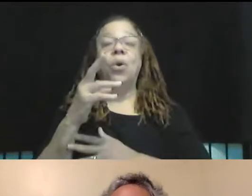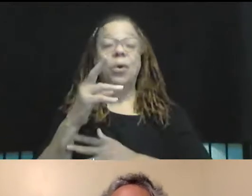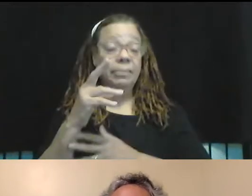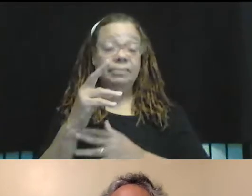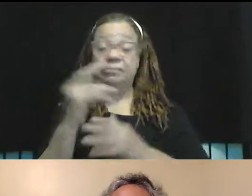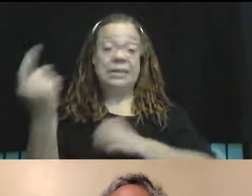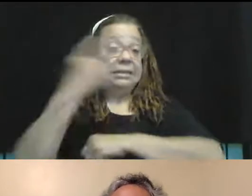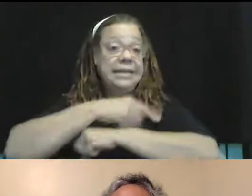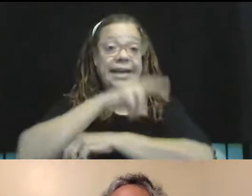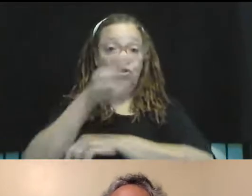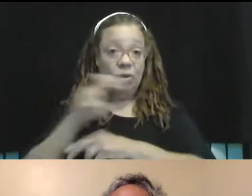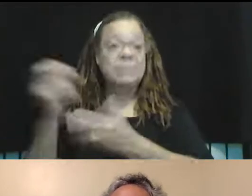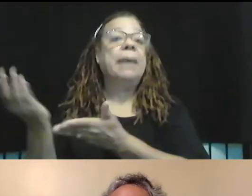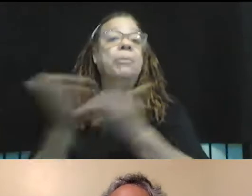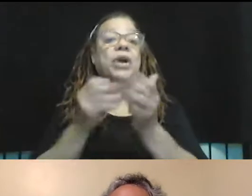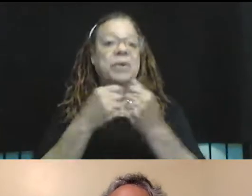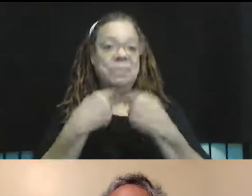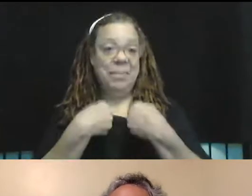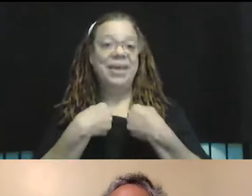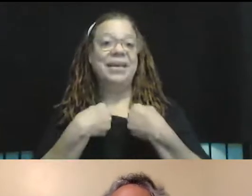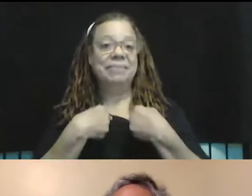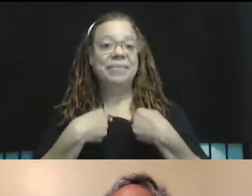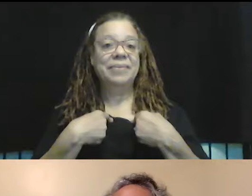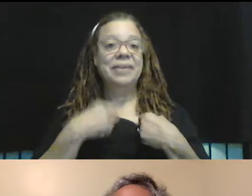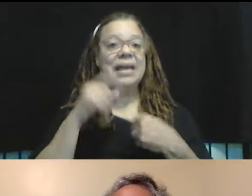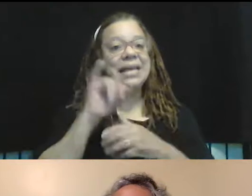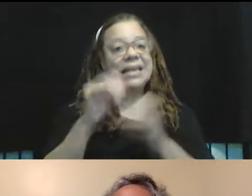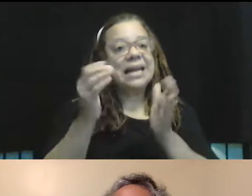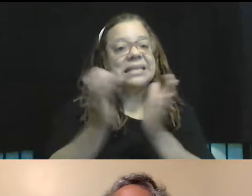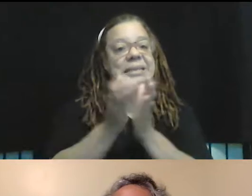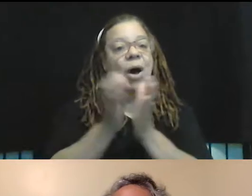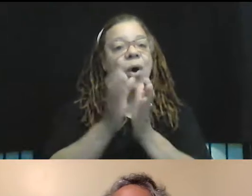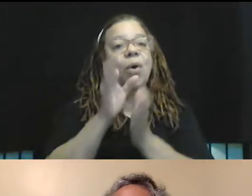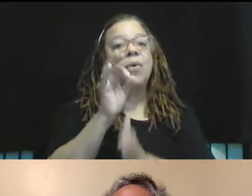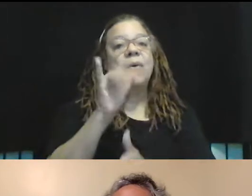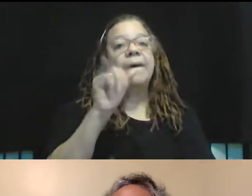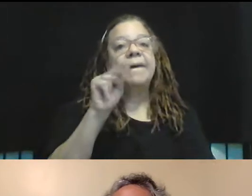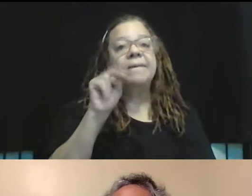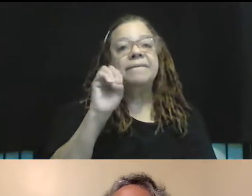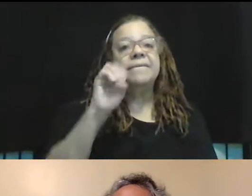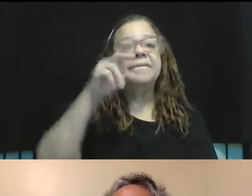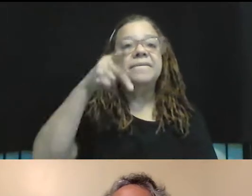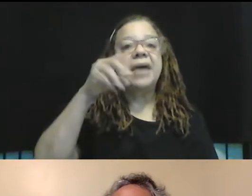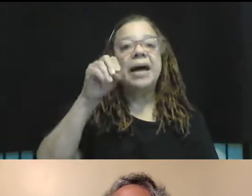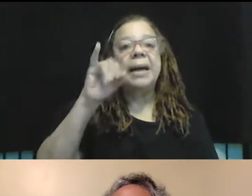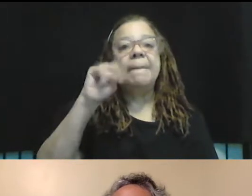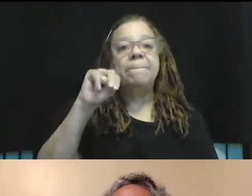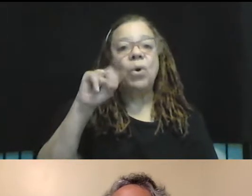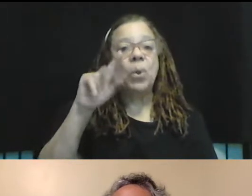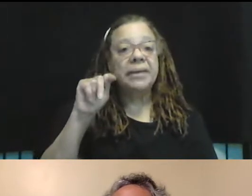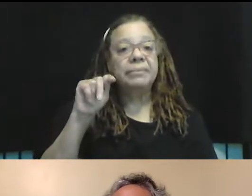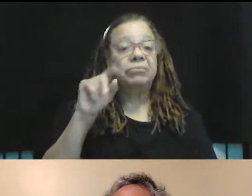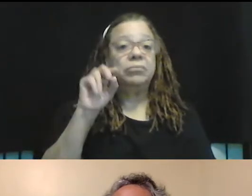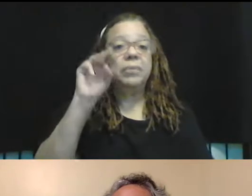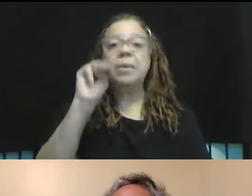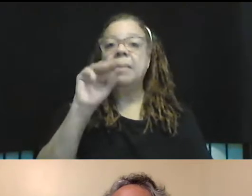and stuff. is that a small fine point marker or what? The kind